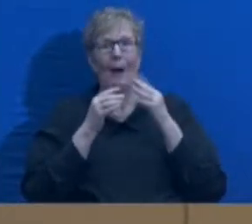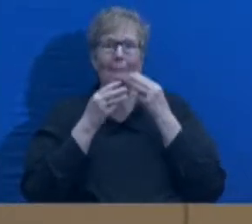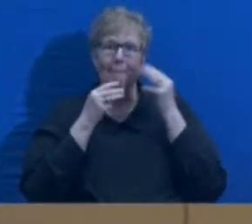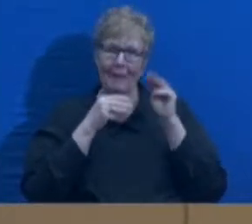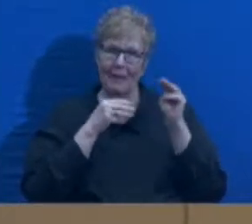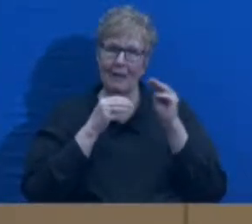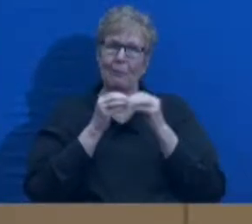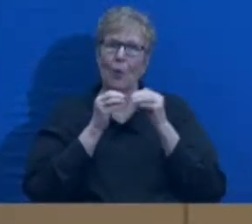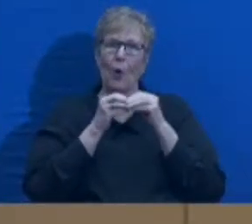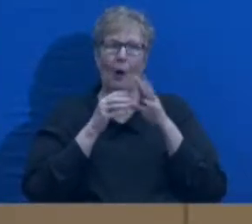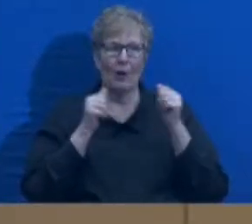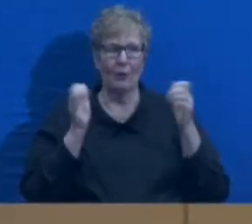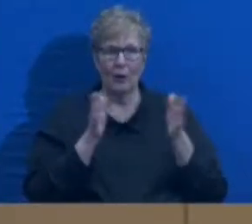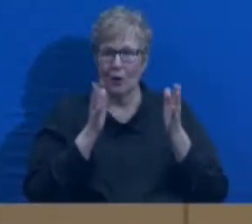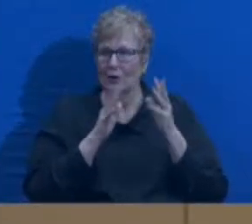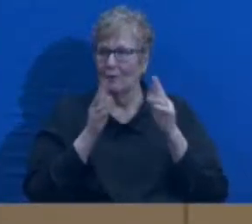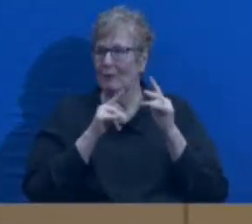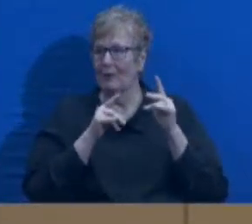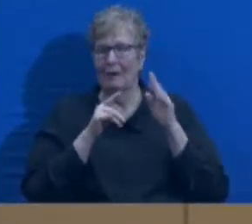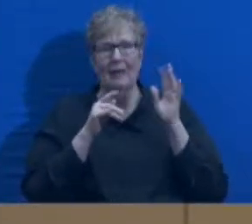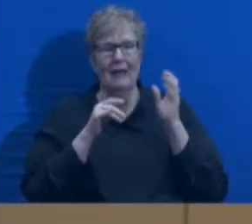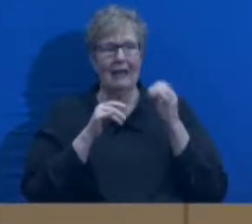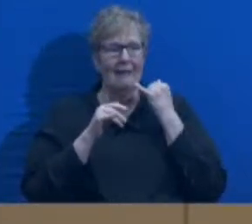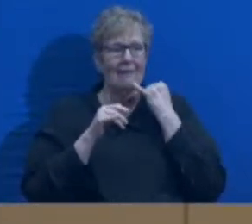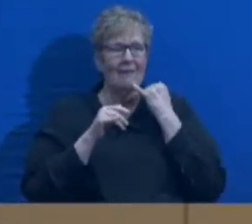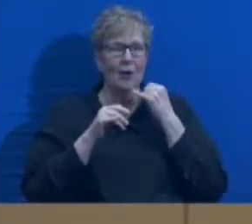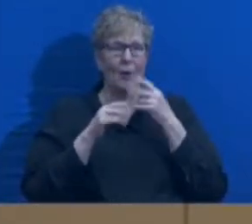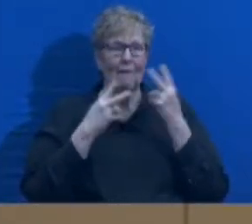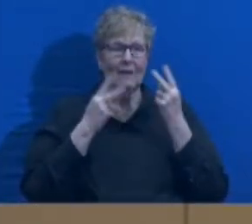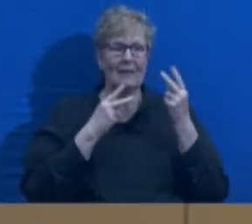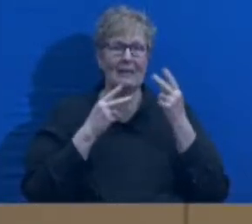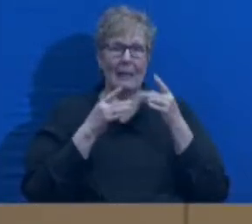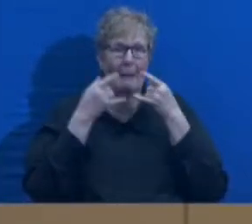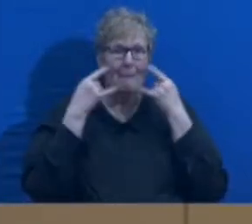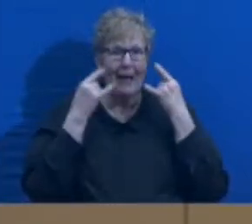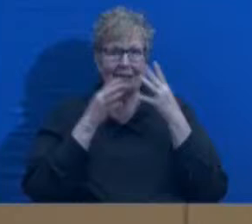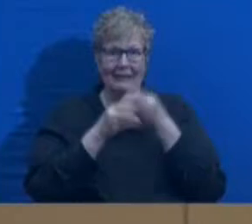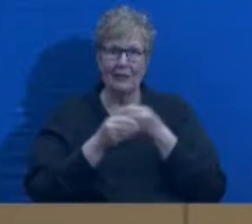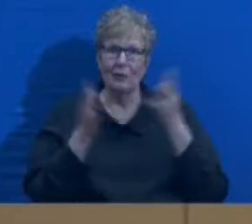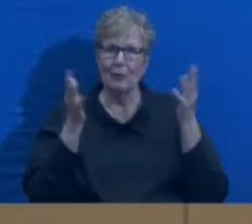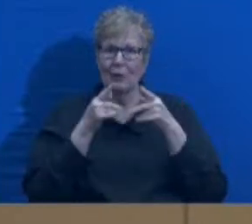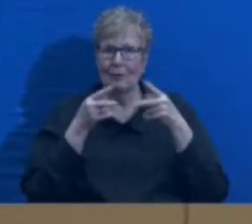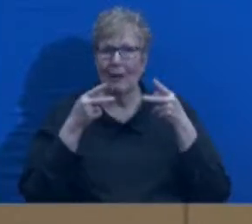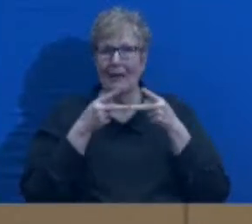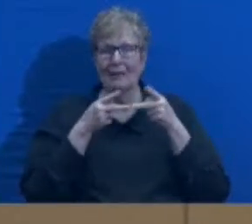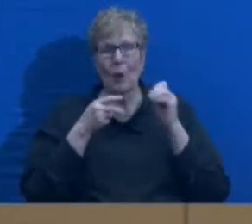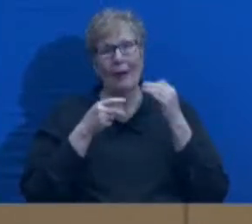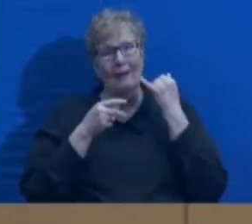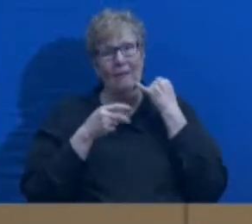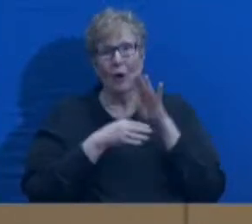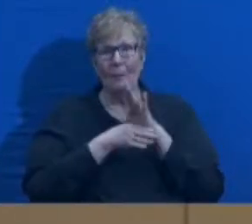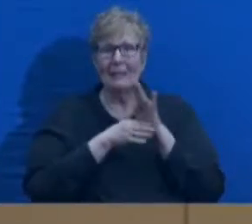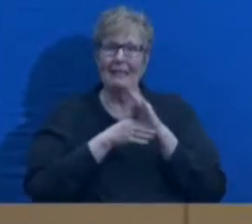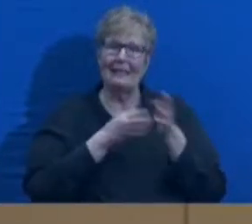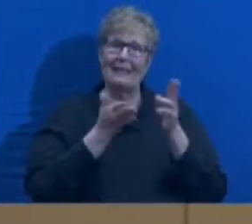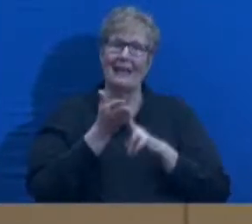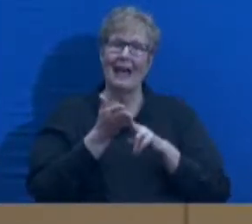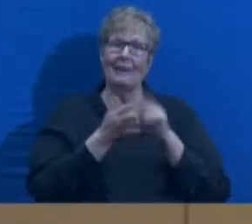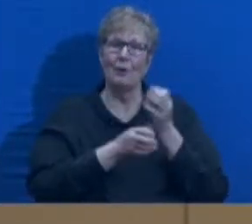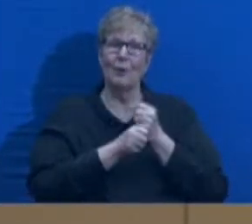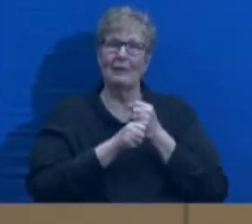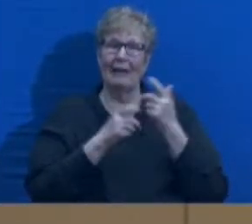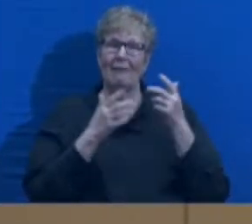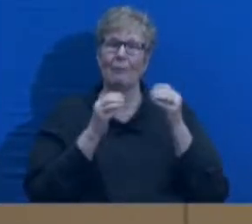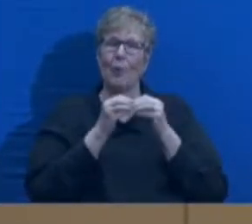encourage everyone, individuals and businesses, to either visit a mass distribution site, or if you are a business, sign up to receive